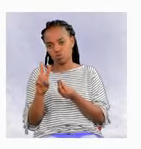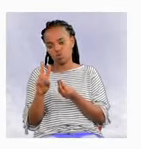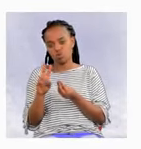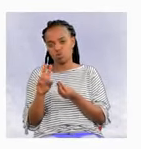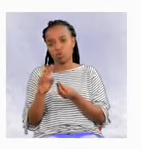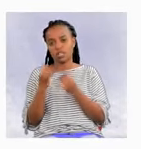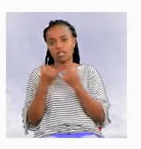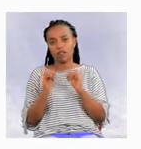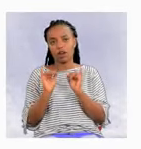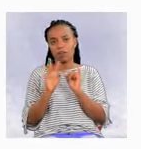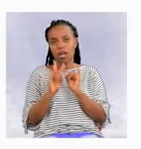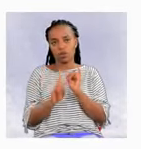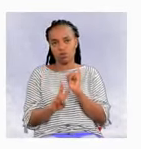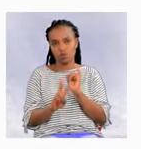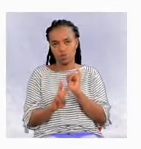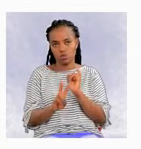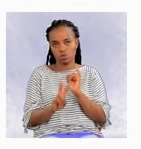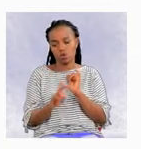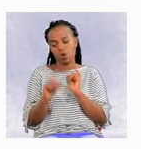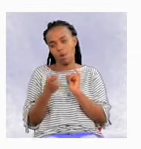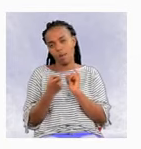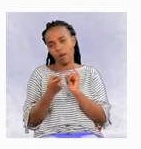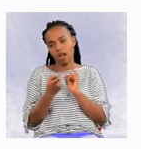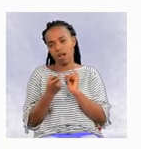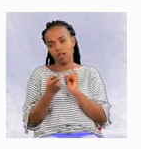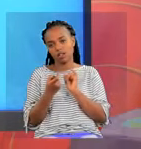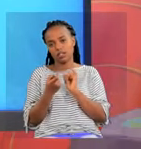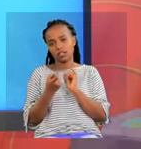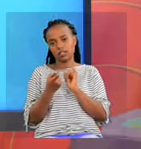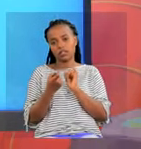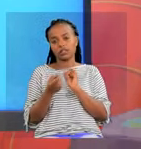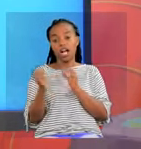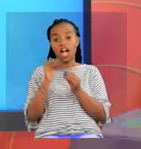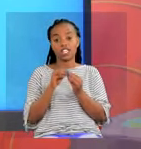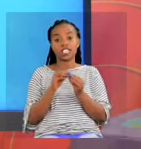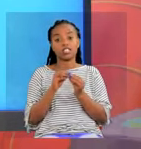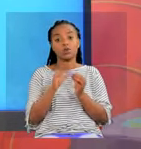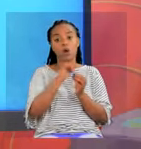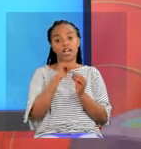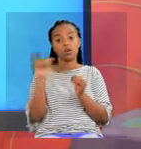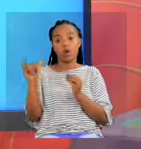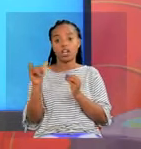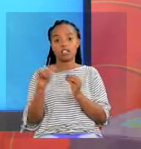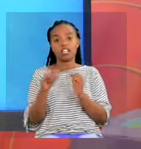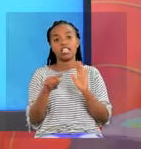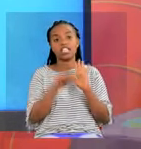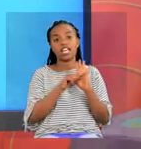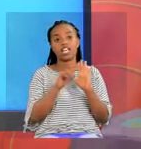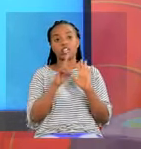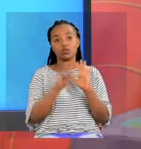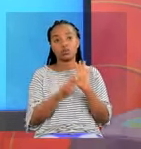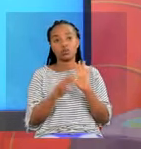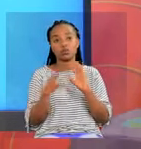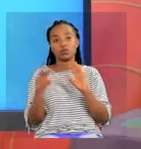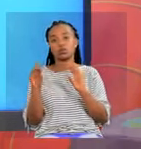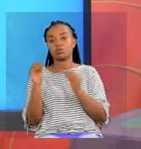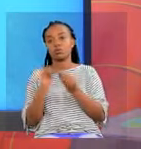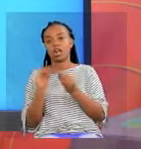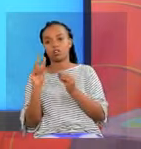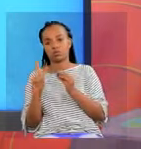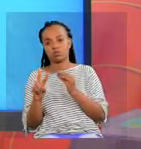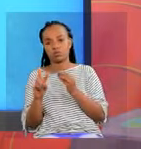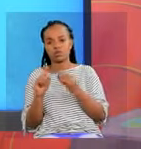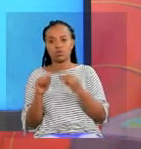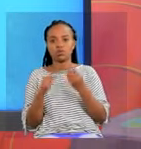2 divided by 2, comma, add negative 2 and 2, y coordinate to find the coordinate of y.